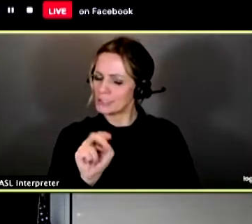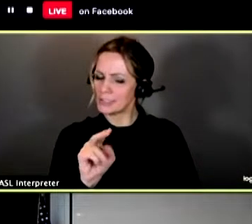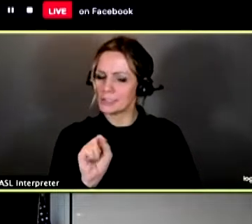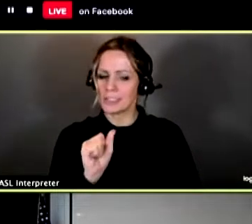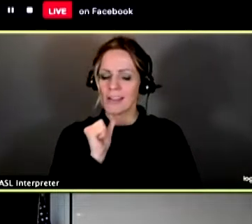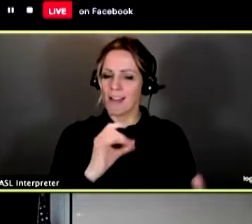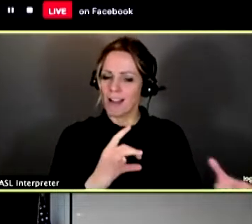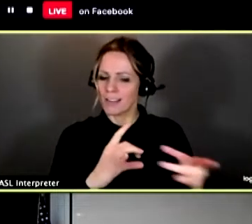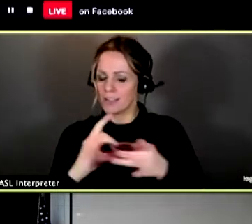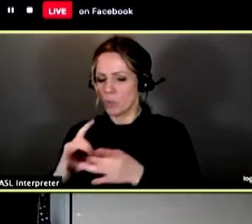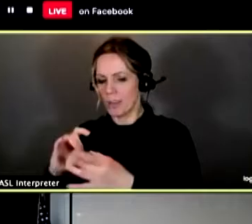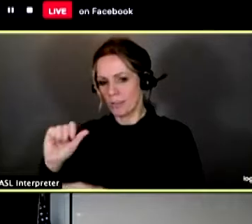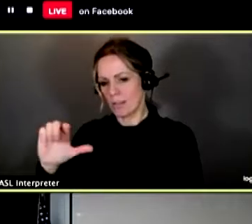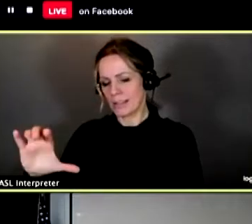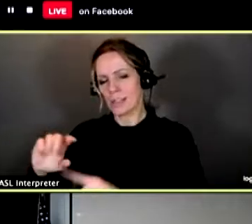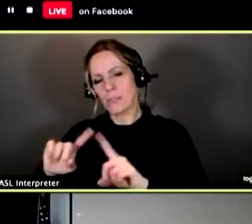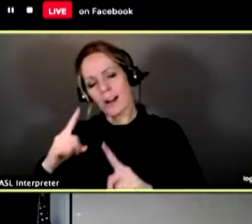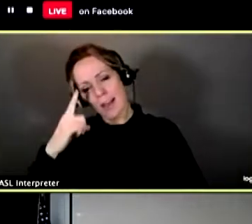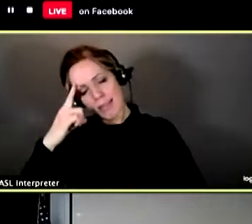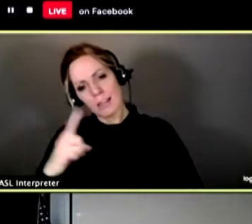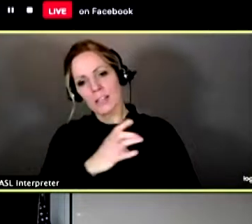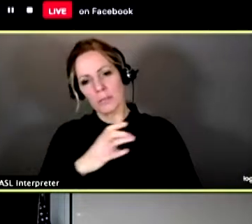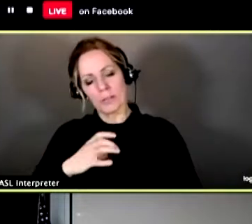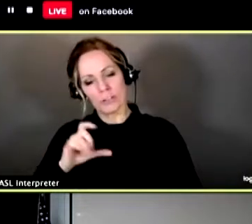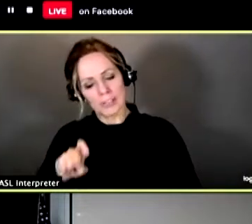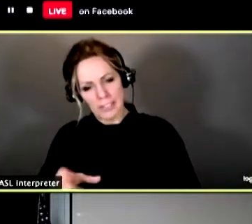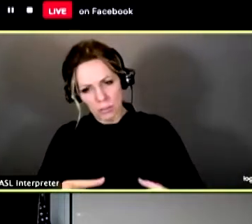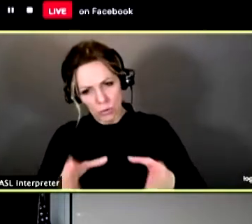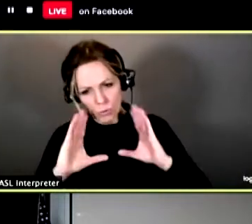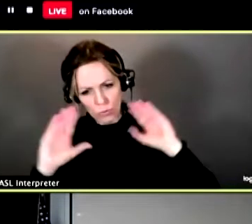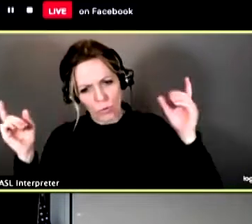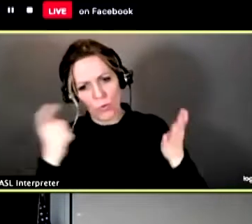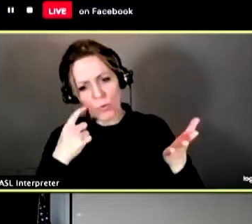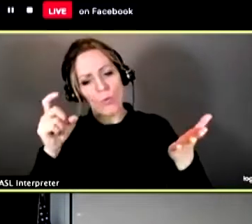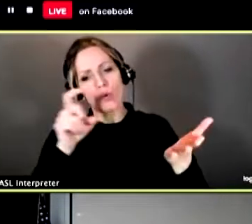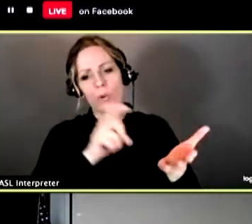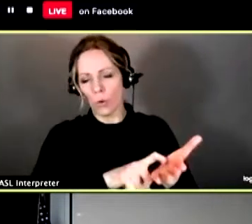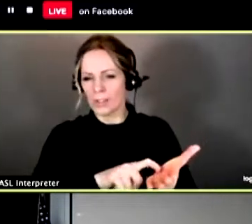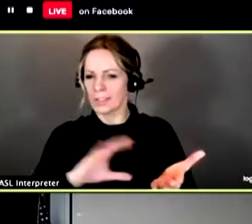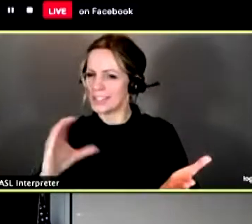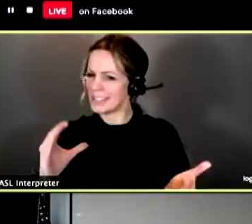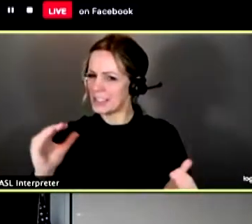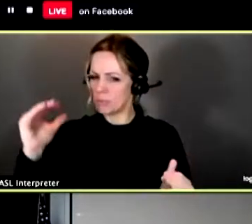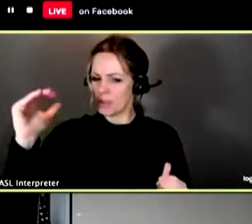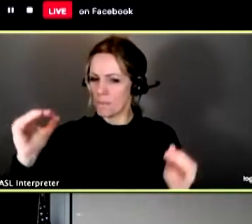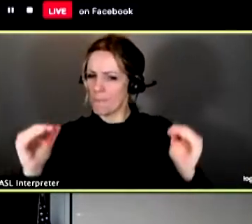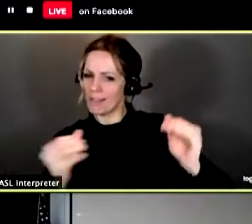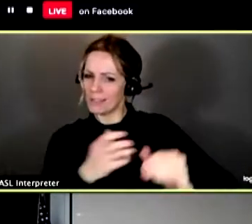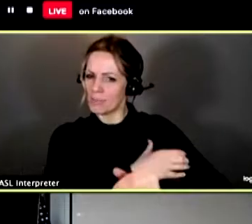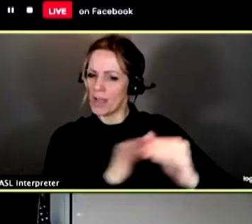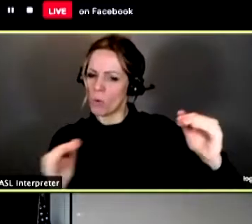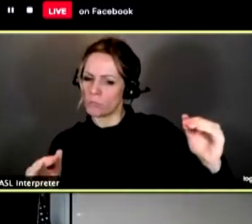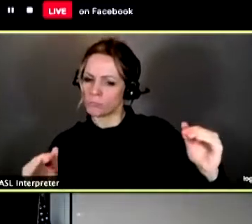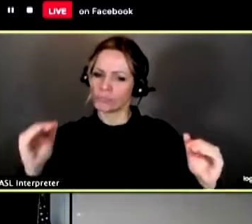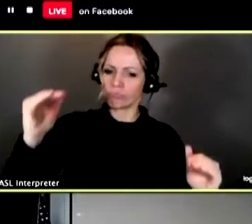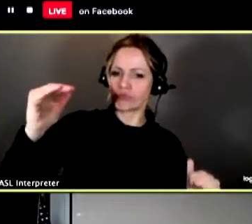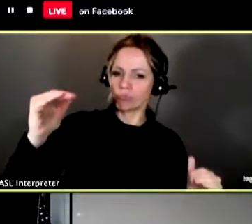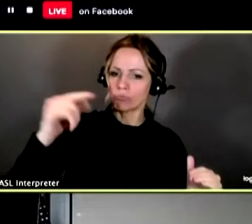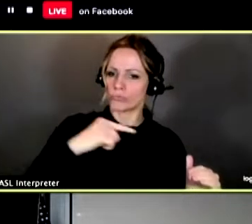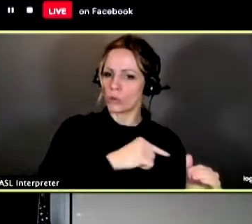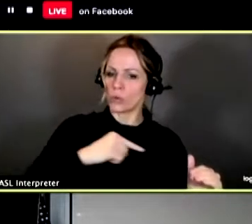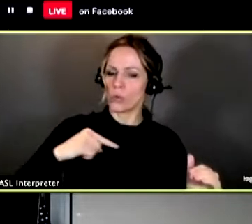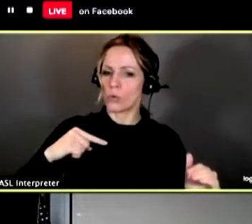merits attention from the commission. It seems that the balance of power or influence has tipped too far regarding procedural rights to the benefit